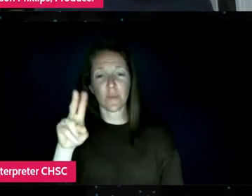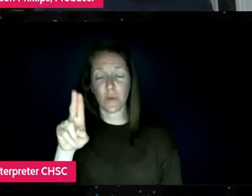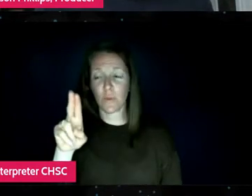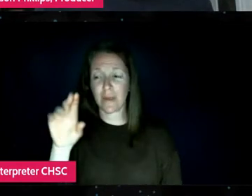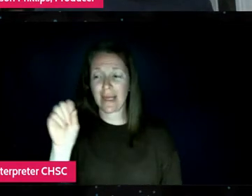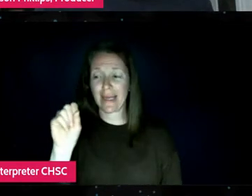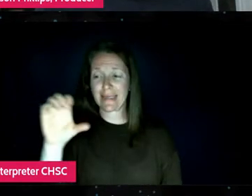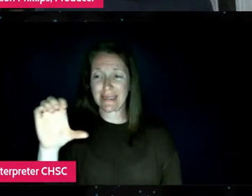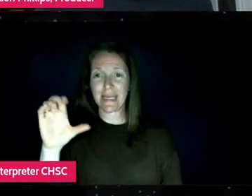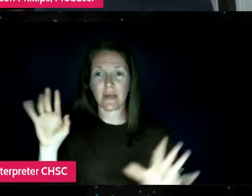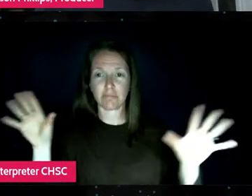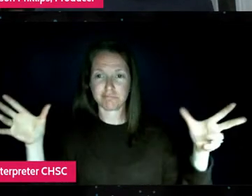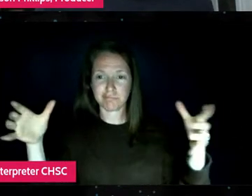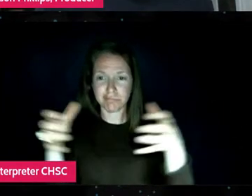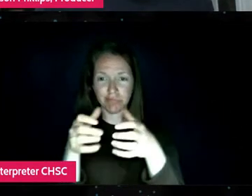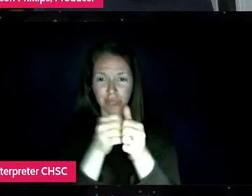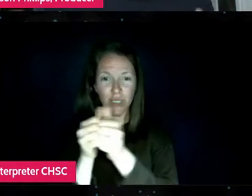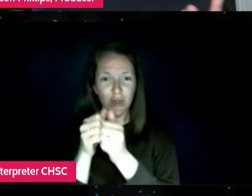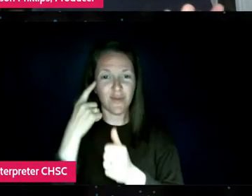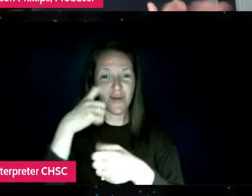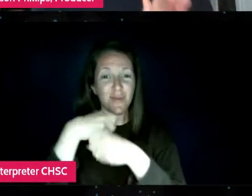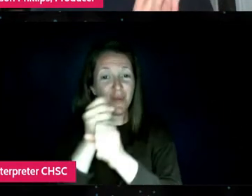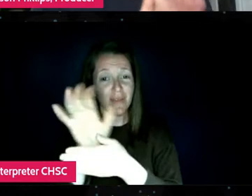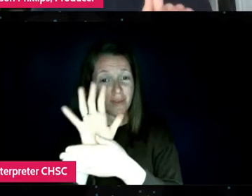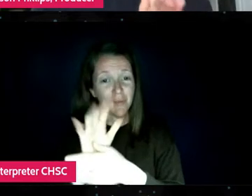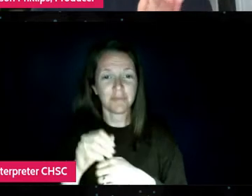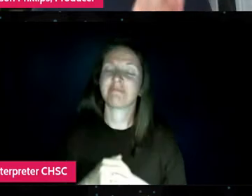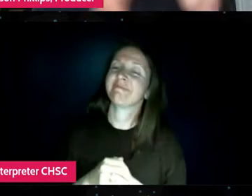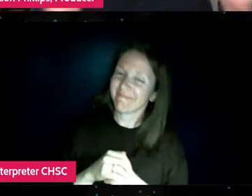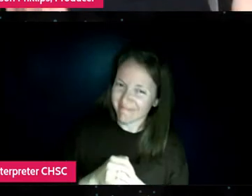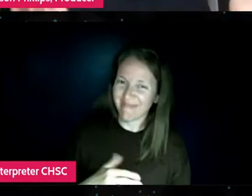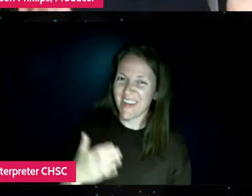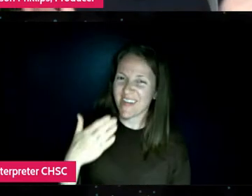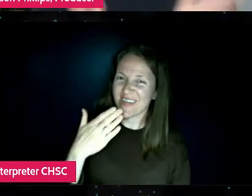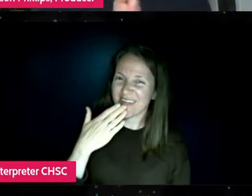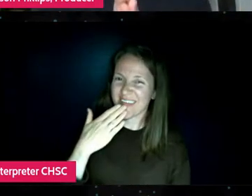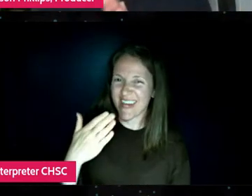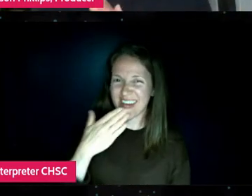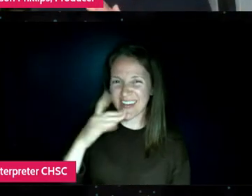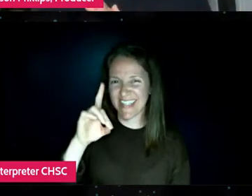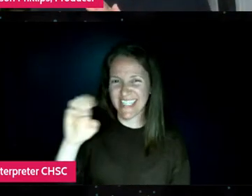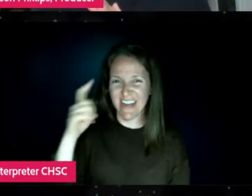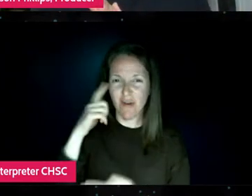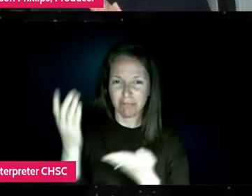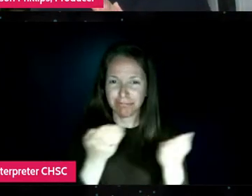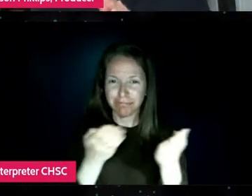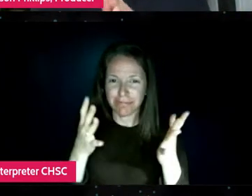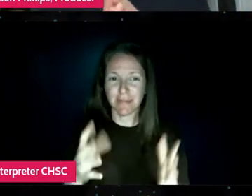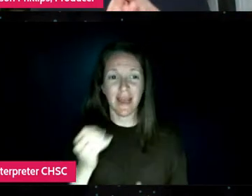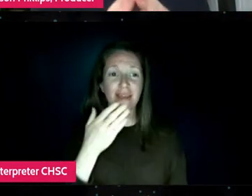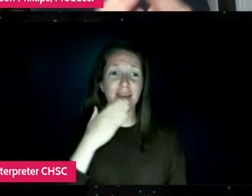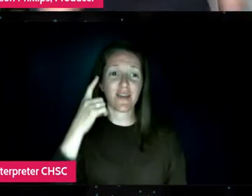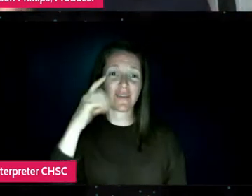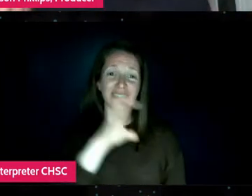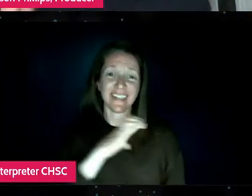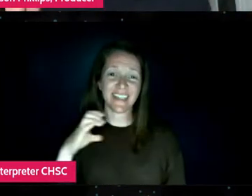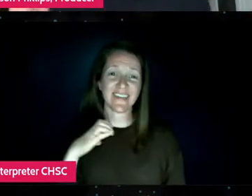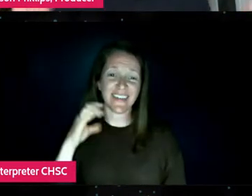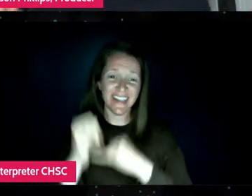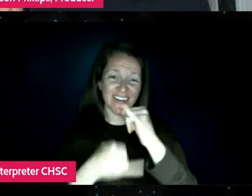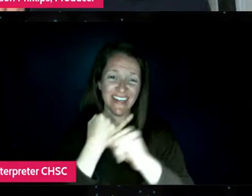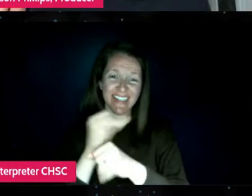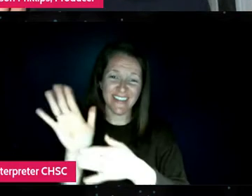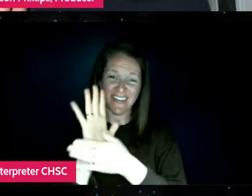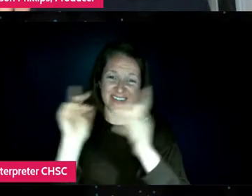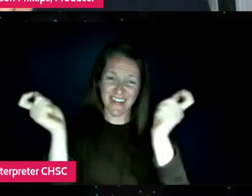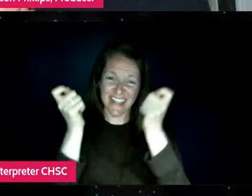all together to make this film. Yeah. Well, first, thank you, Dee, for moderating this, and thank you for the Cleveland International Film Festival for giving our film